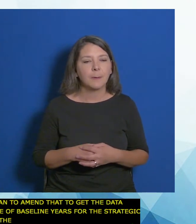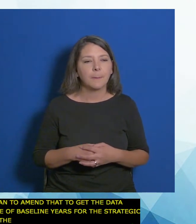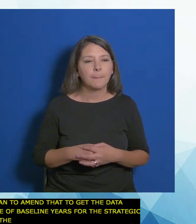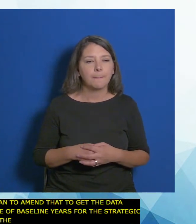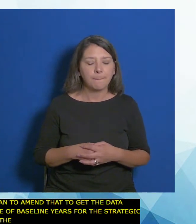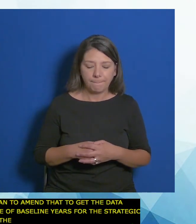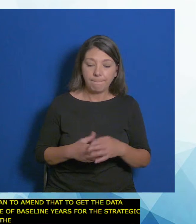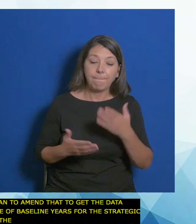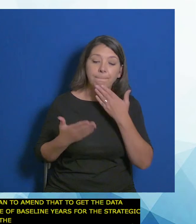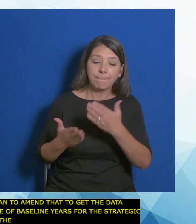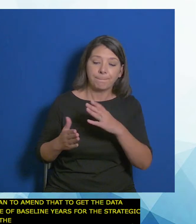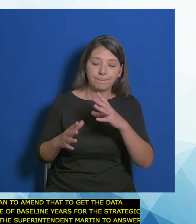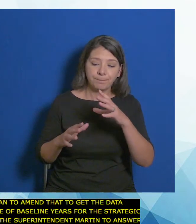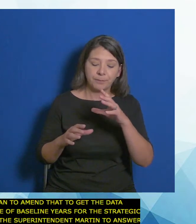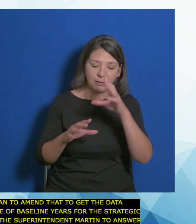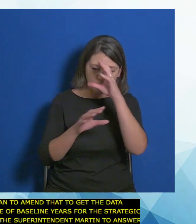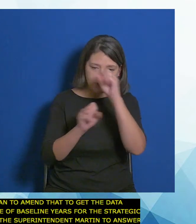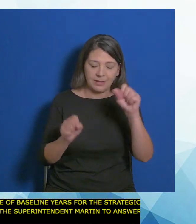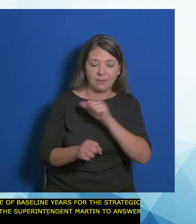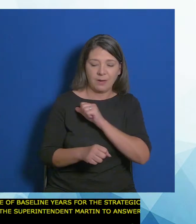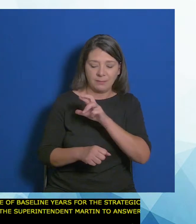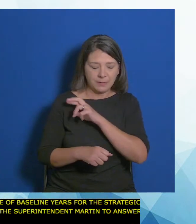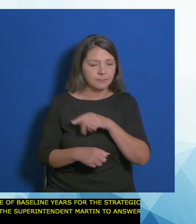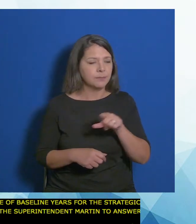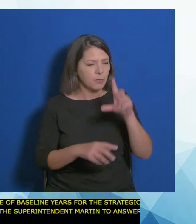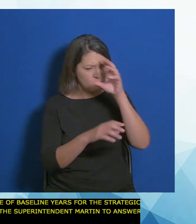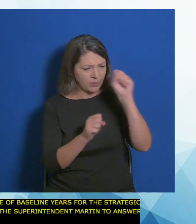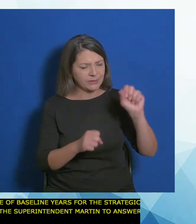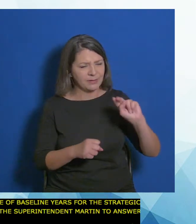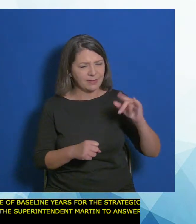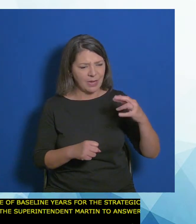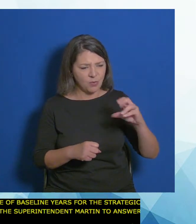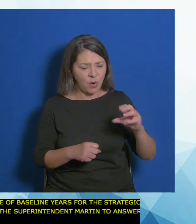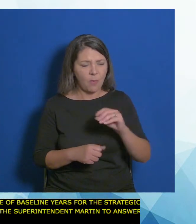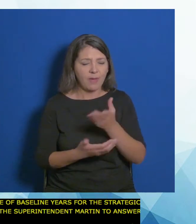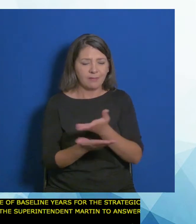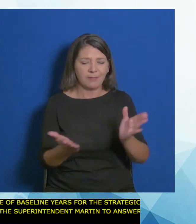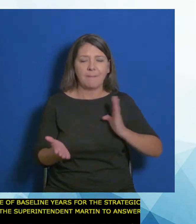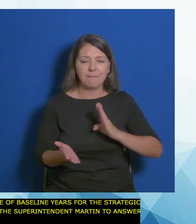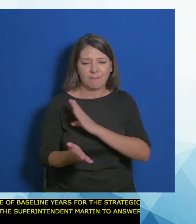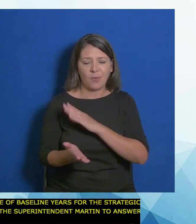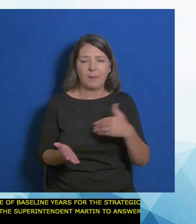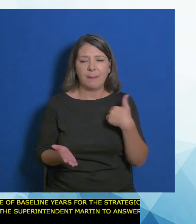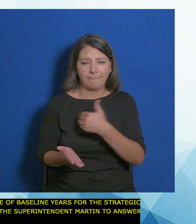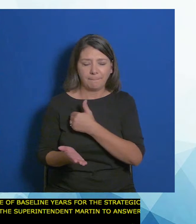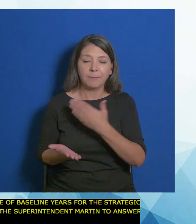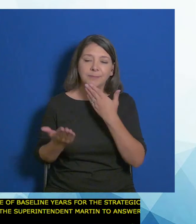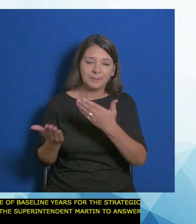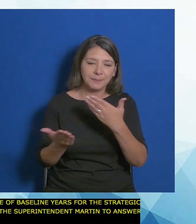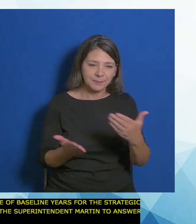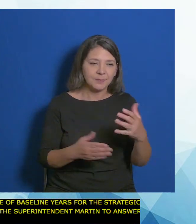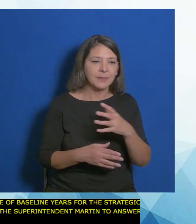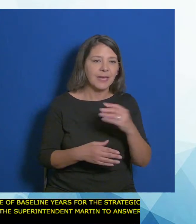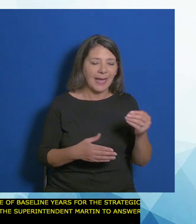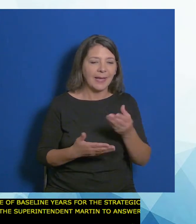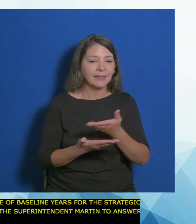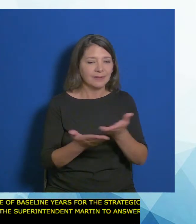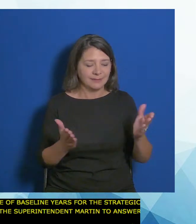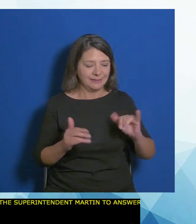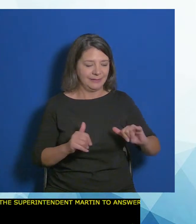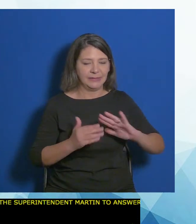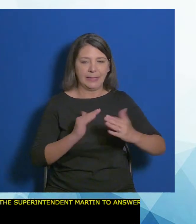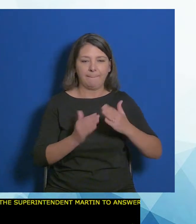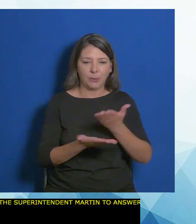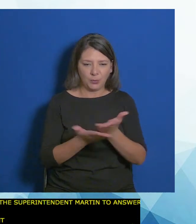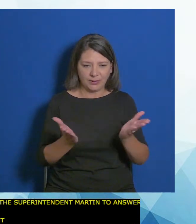Thank you, Superintendent Reichman. President Nigro, governing board members, thank you, as well as superintendency as community.